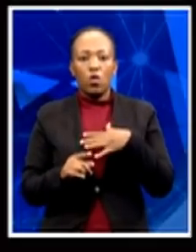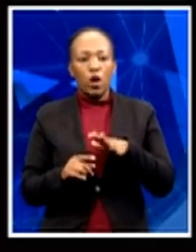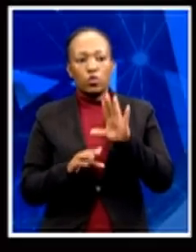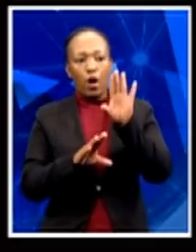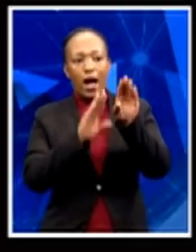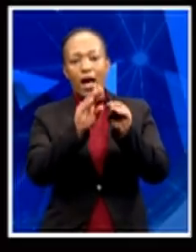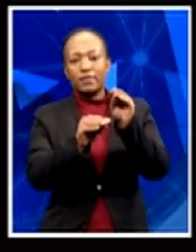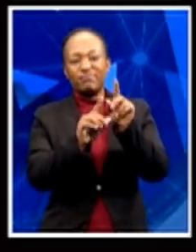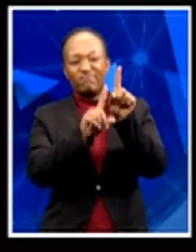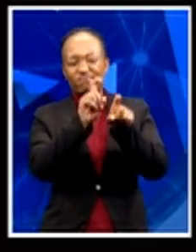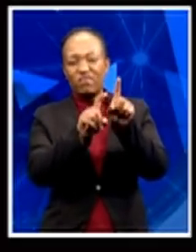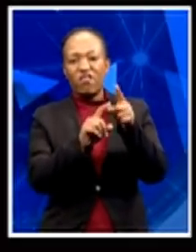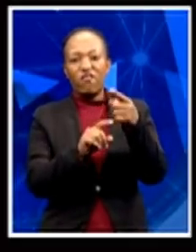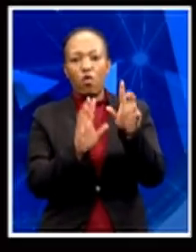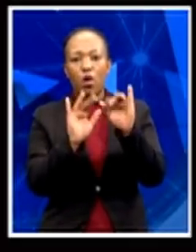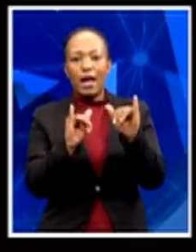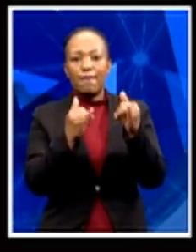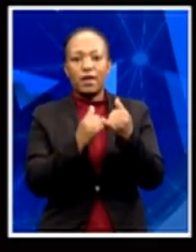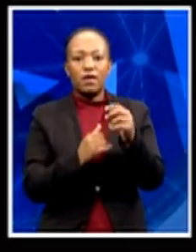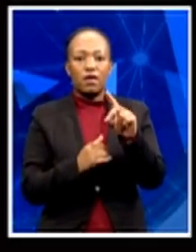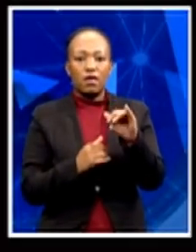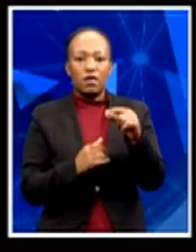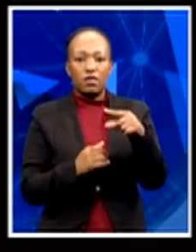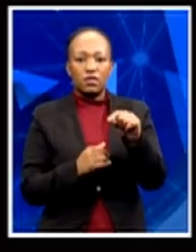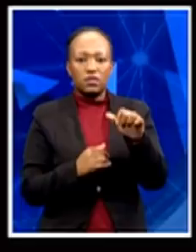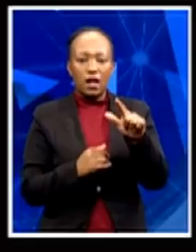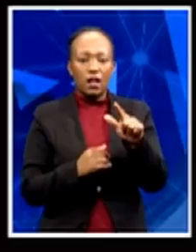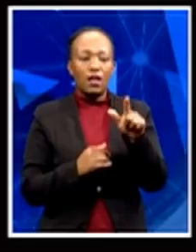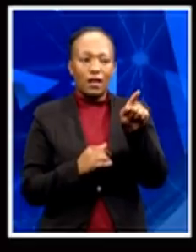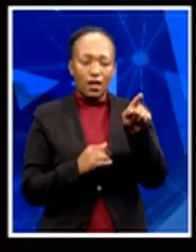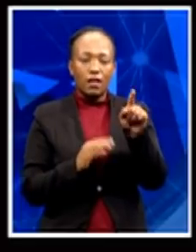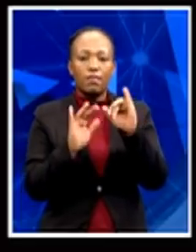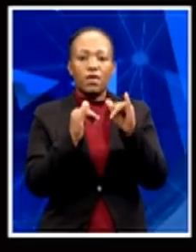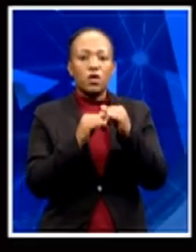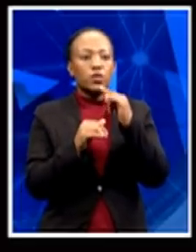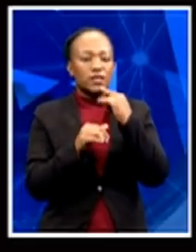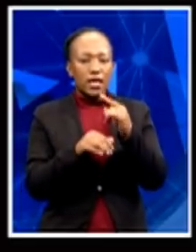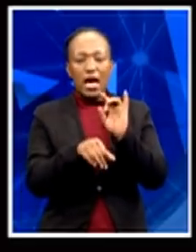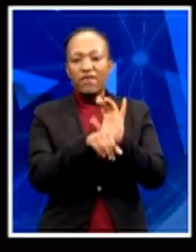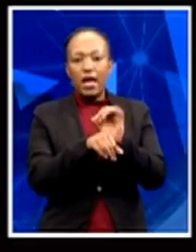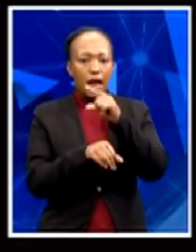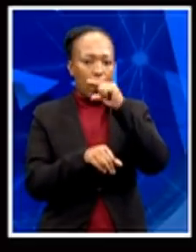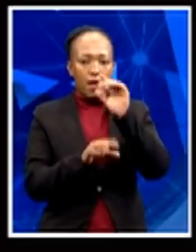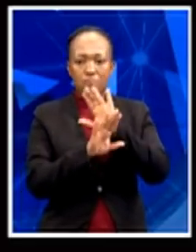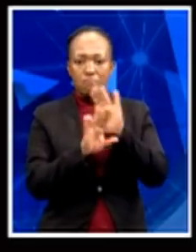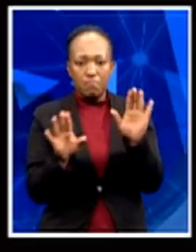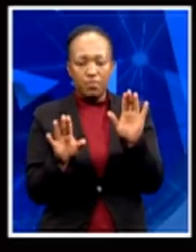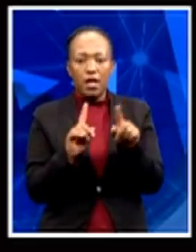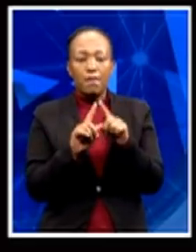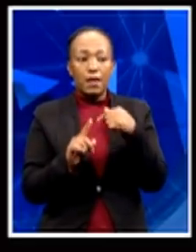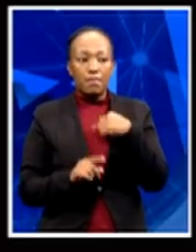because I think you've already alluded to the fact that you were advised not to give any names. However, my question that was going to be asked